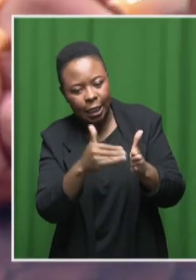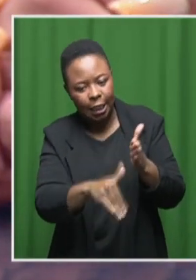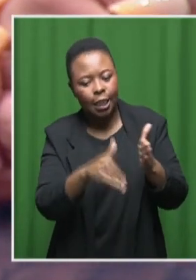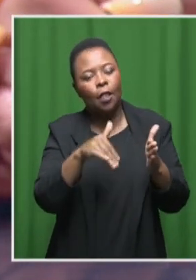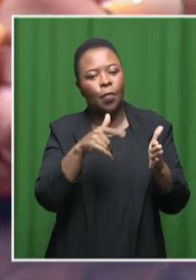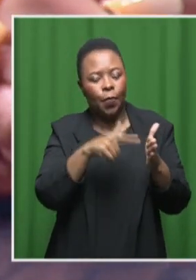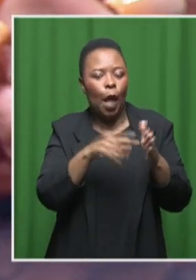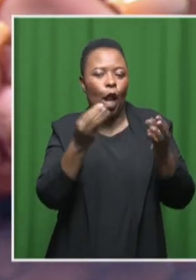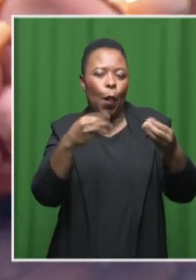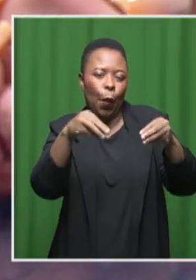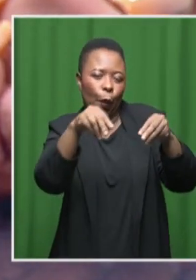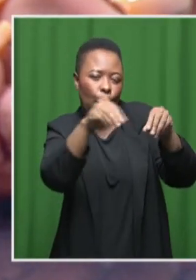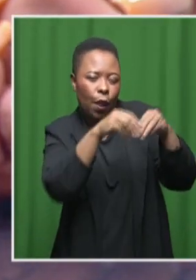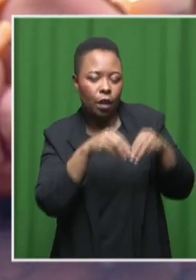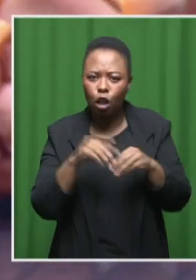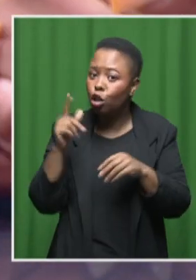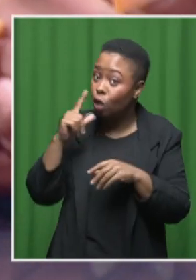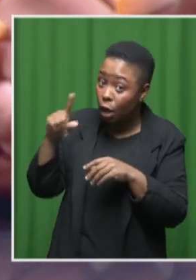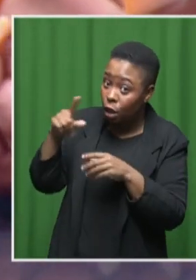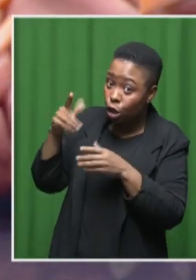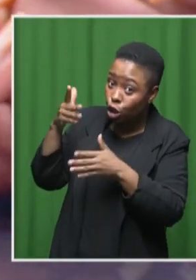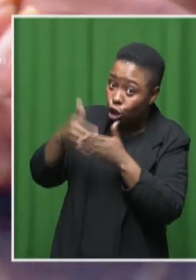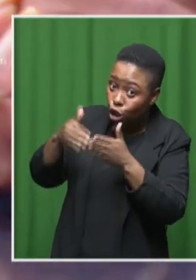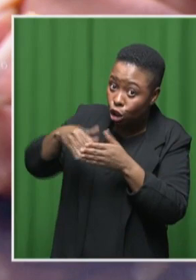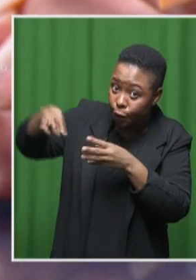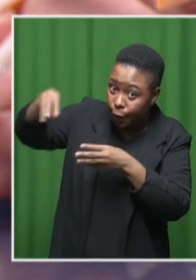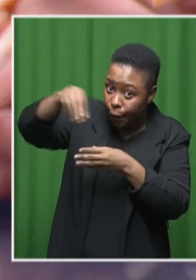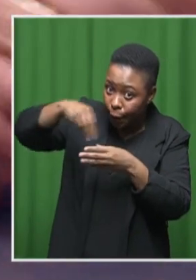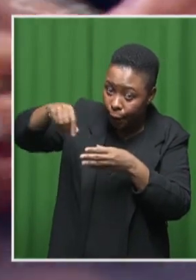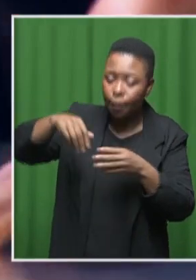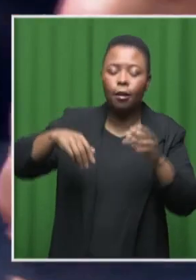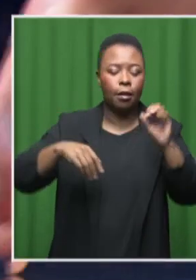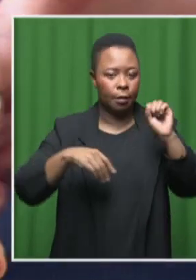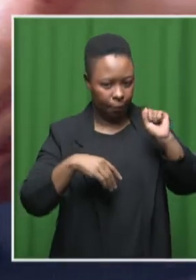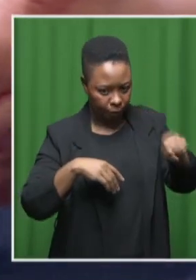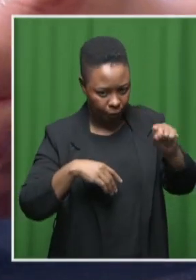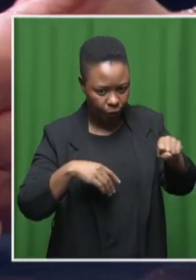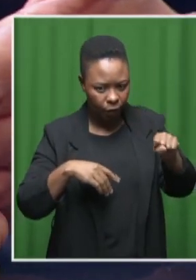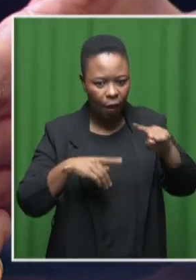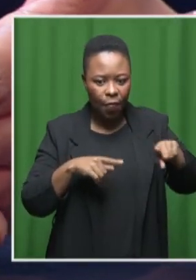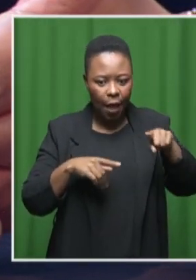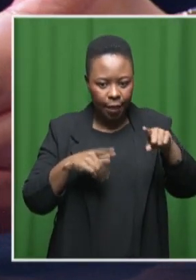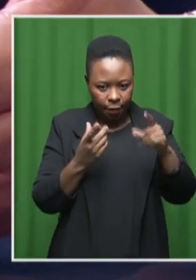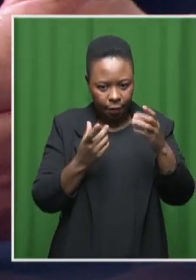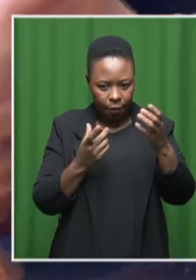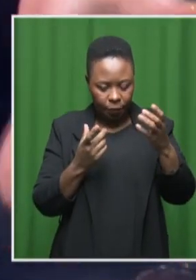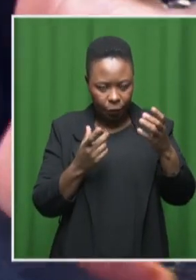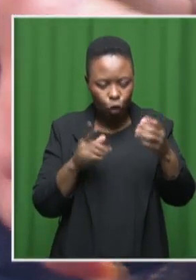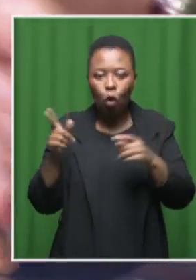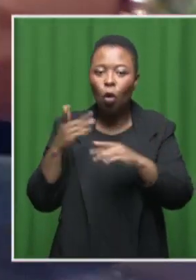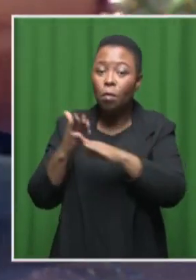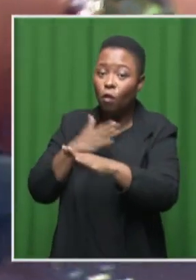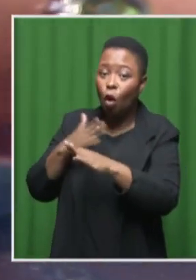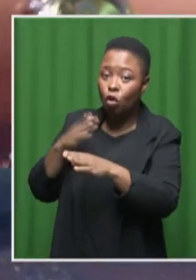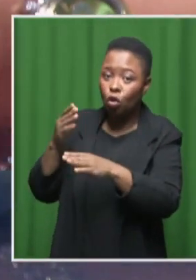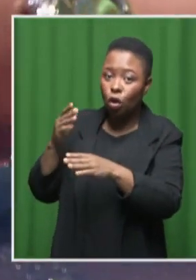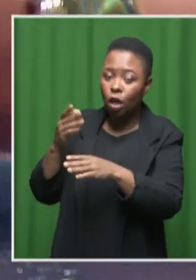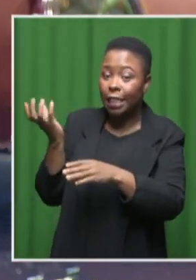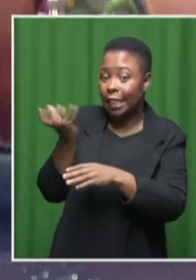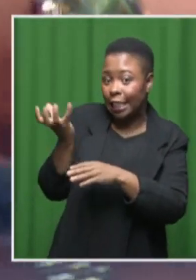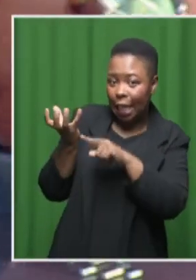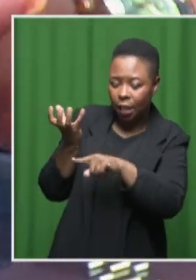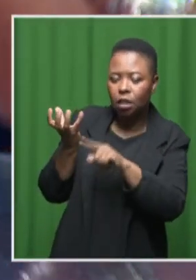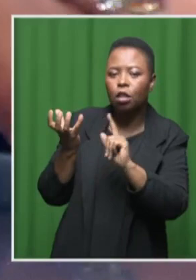you just sprinkle the Parmesan cheese, right? Yes. Okay. So what's the best way of preparing it before we get to the dessert?